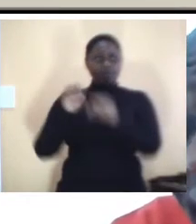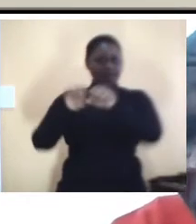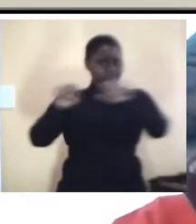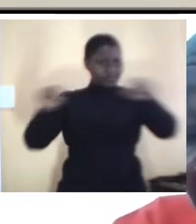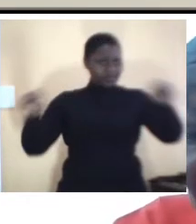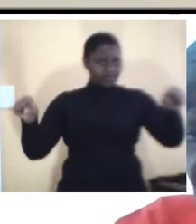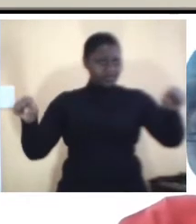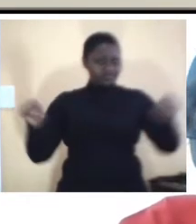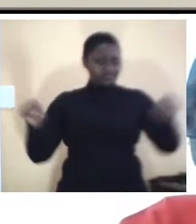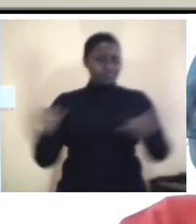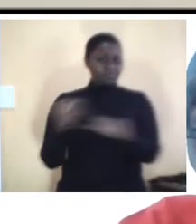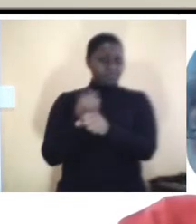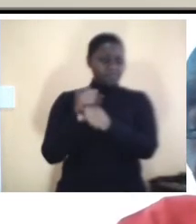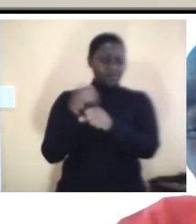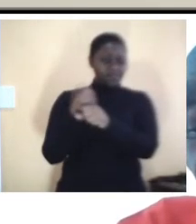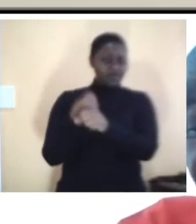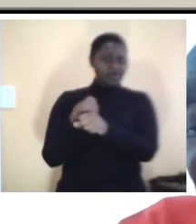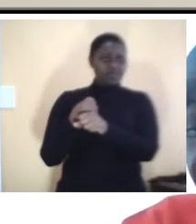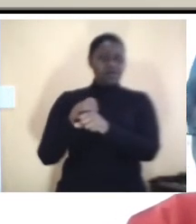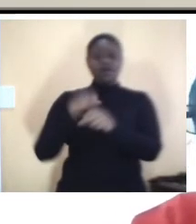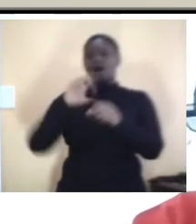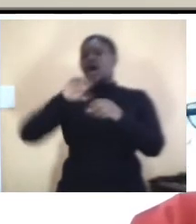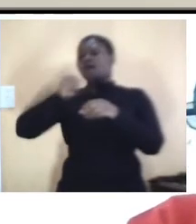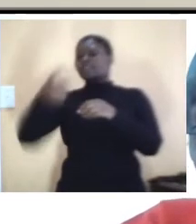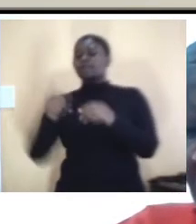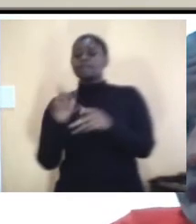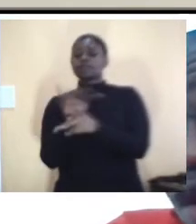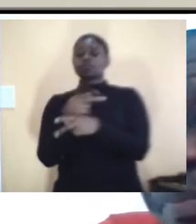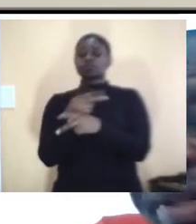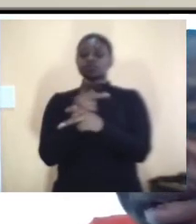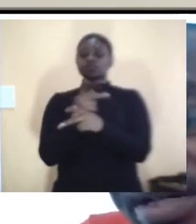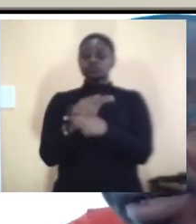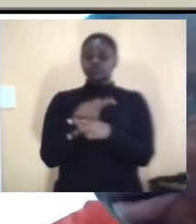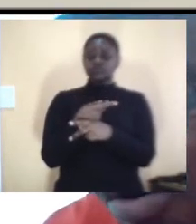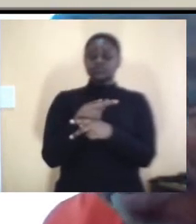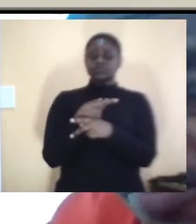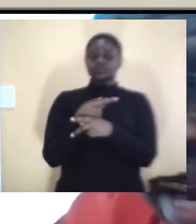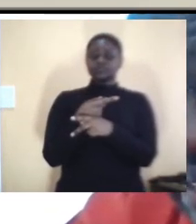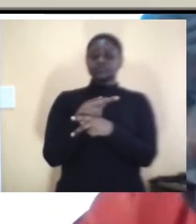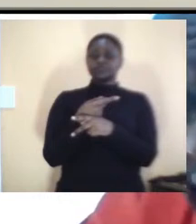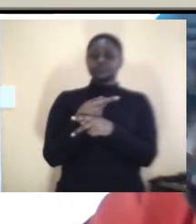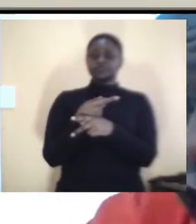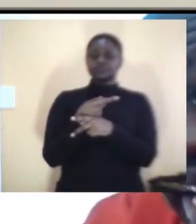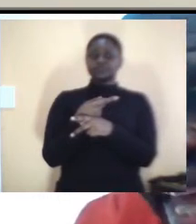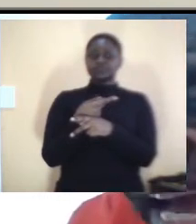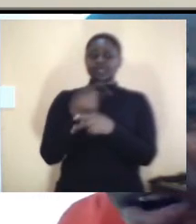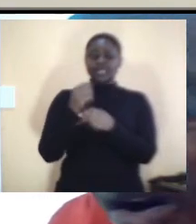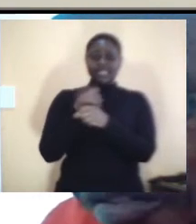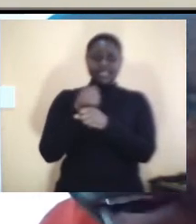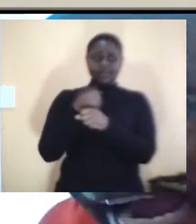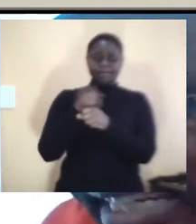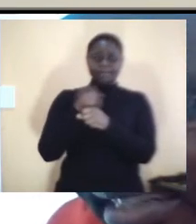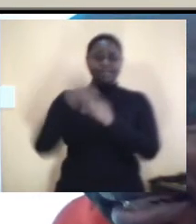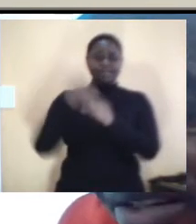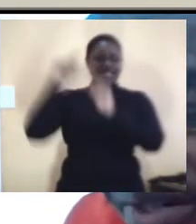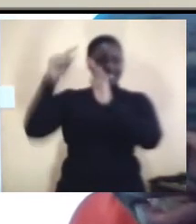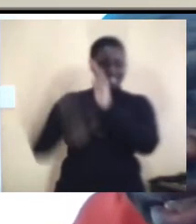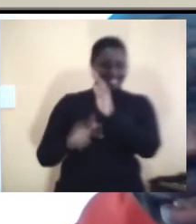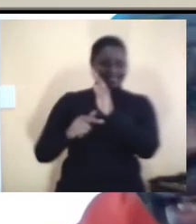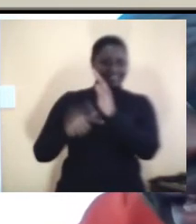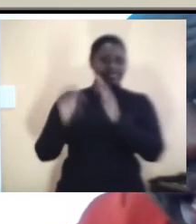in maize harvest, among other production margin compromises, a lack of